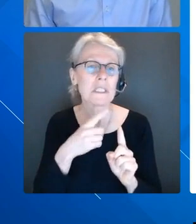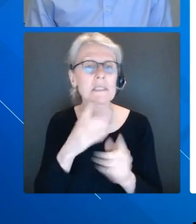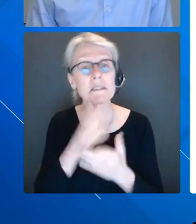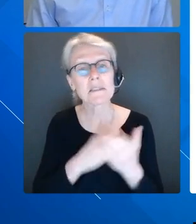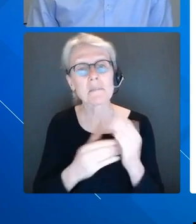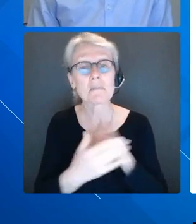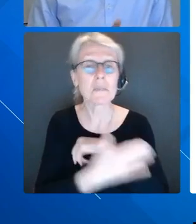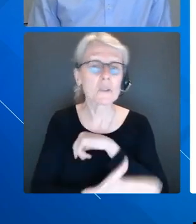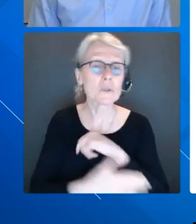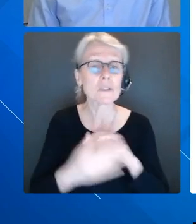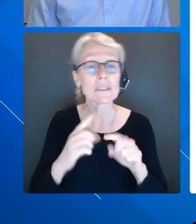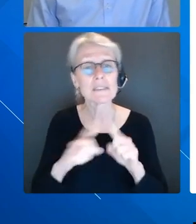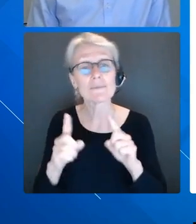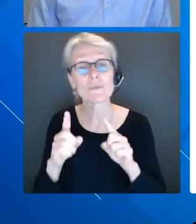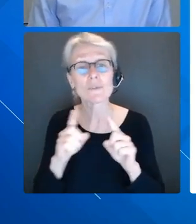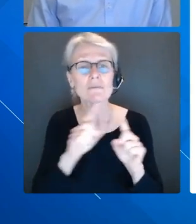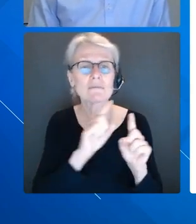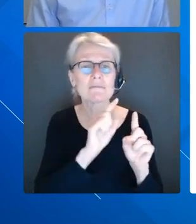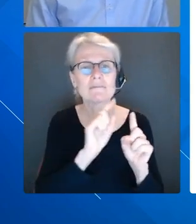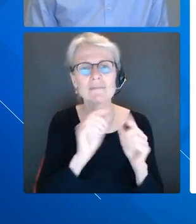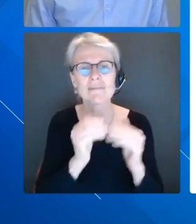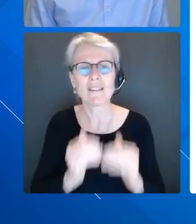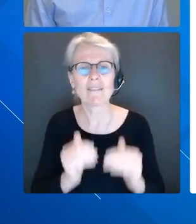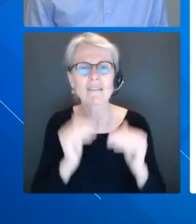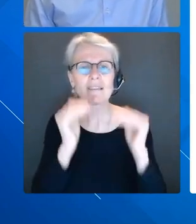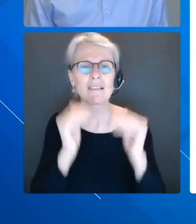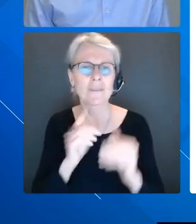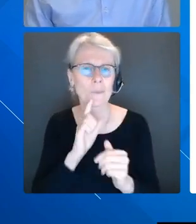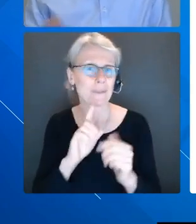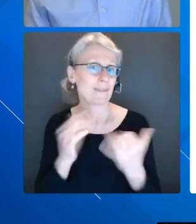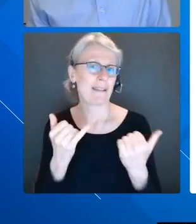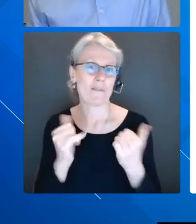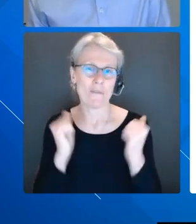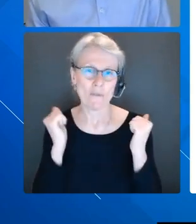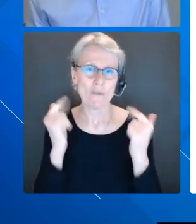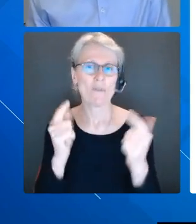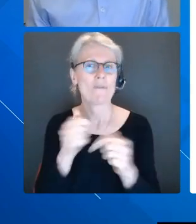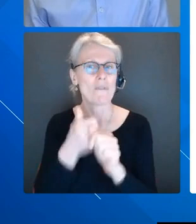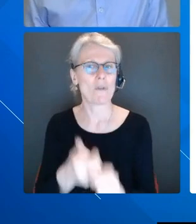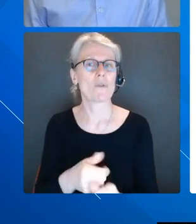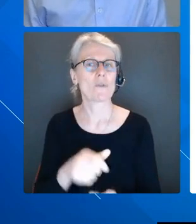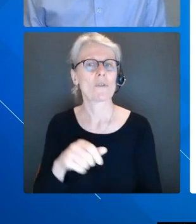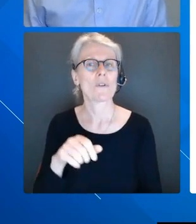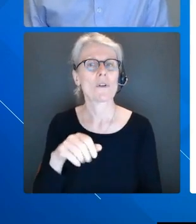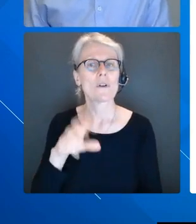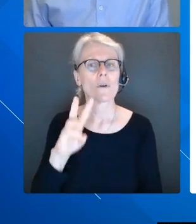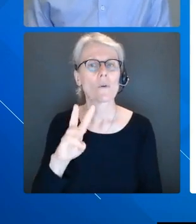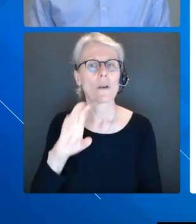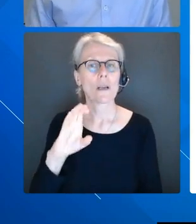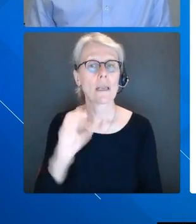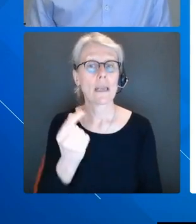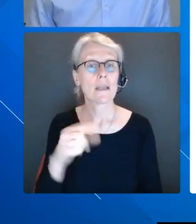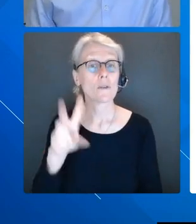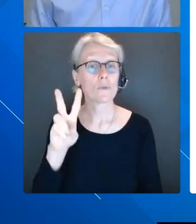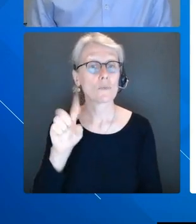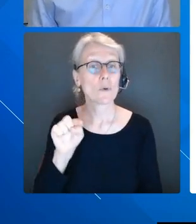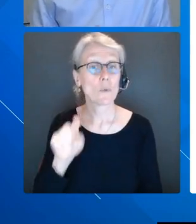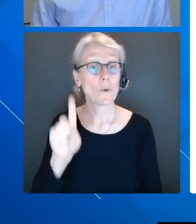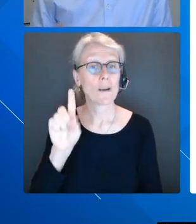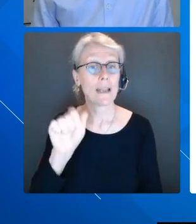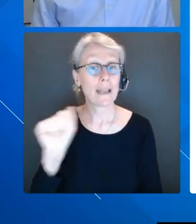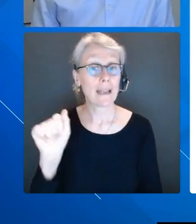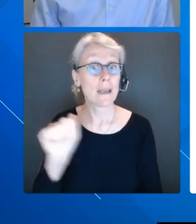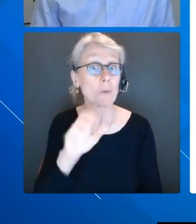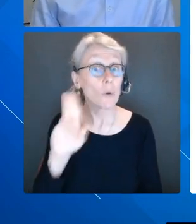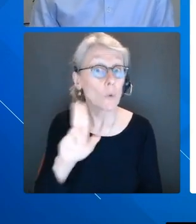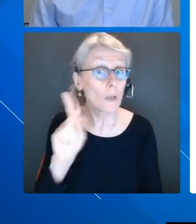different countries. Really, everybody does 2.1 AA. UK, for you folks, if you're on a call, there is an